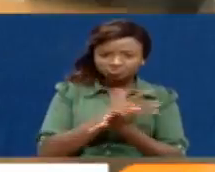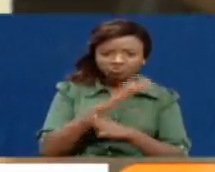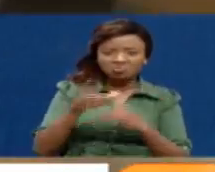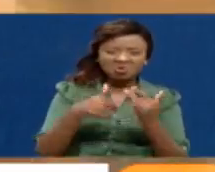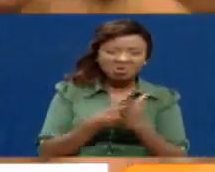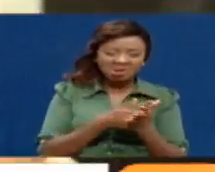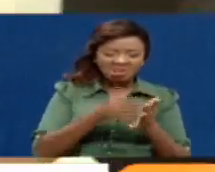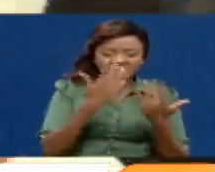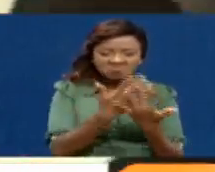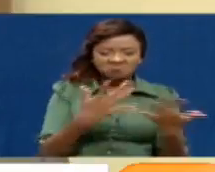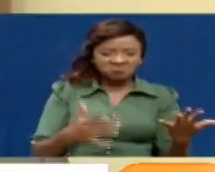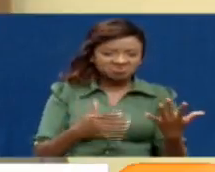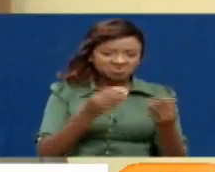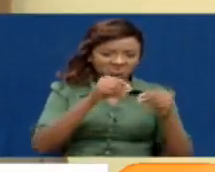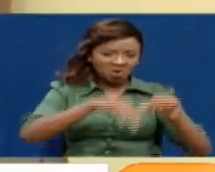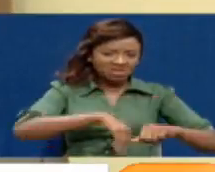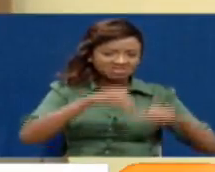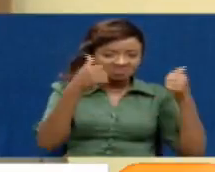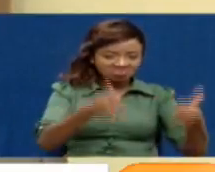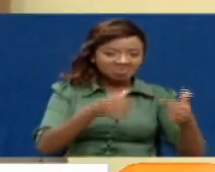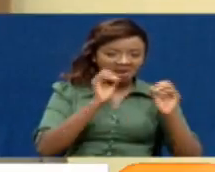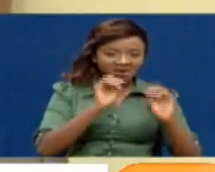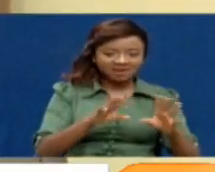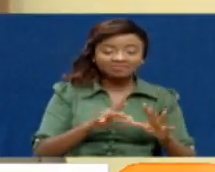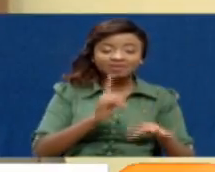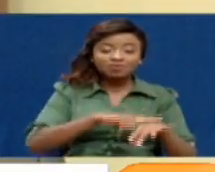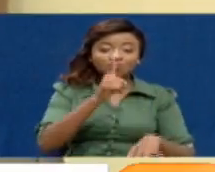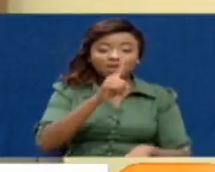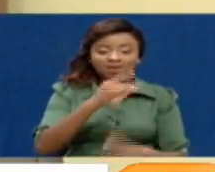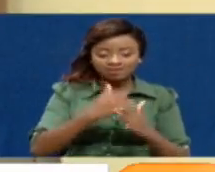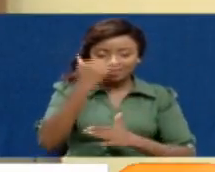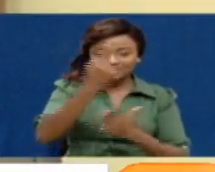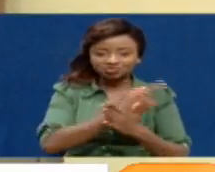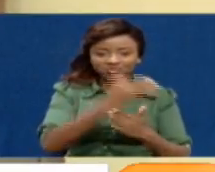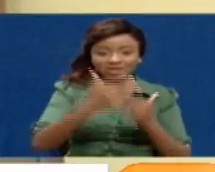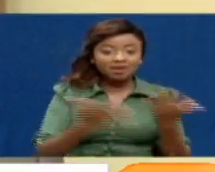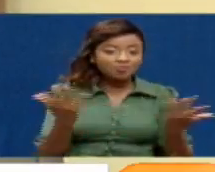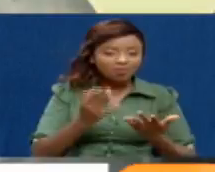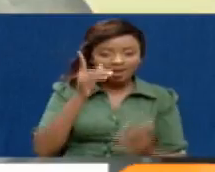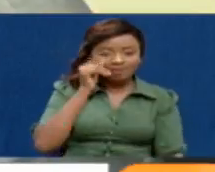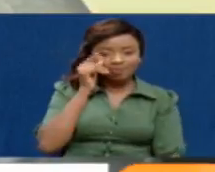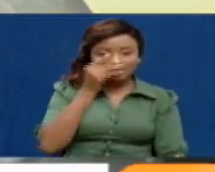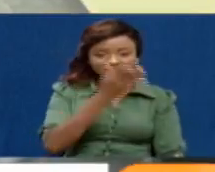100 million shillings in Mombasa this coming weekend.